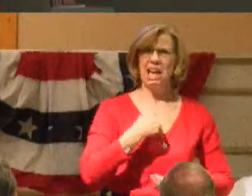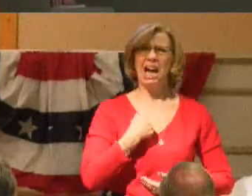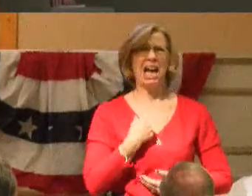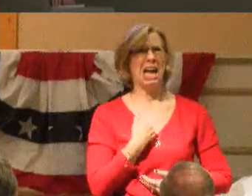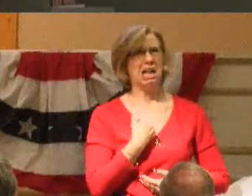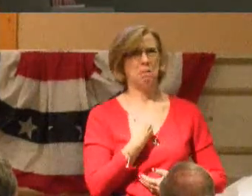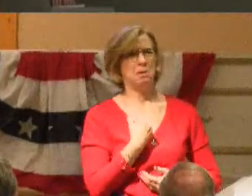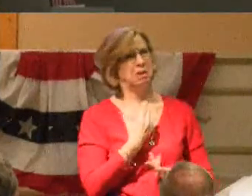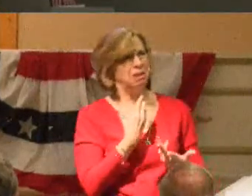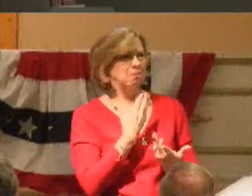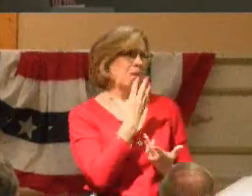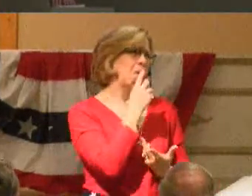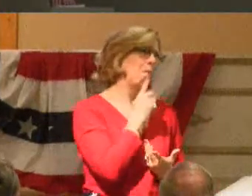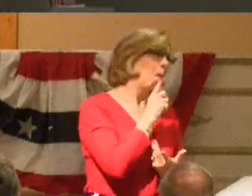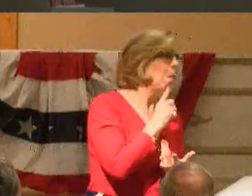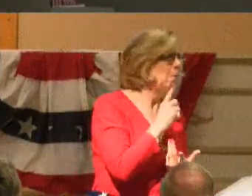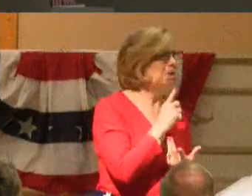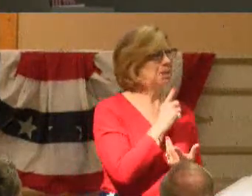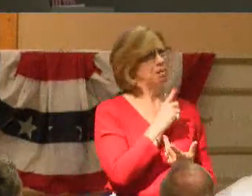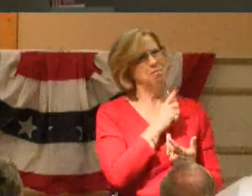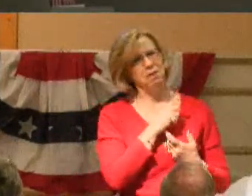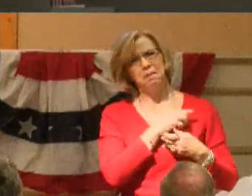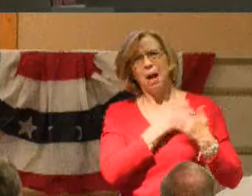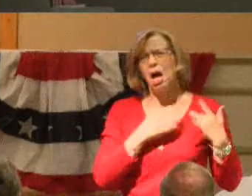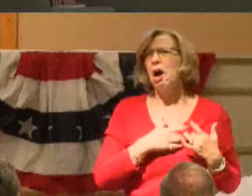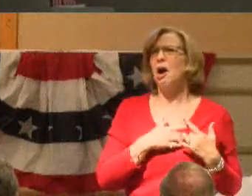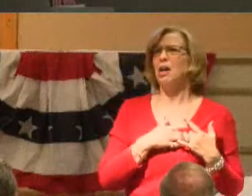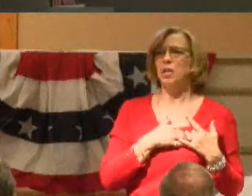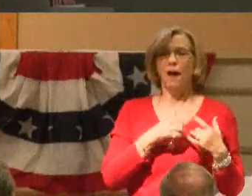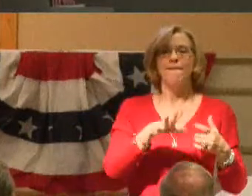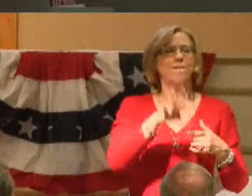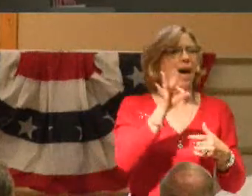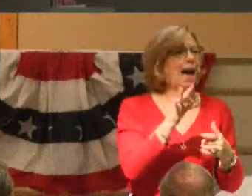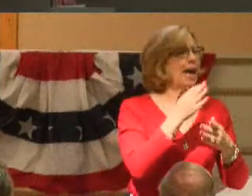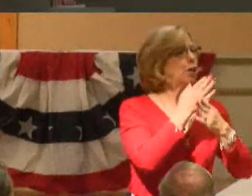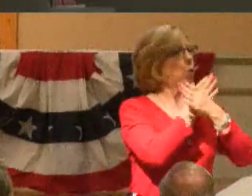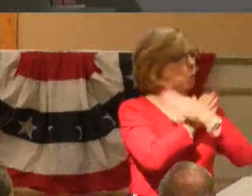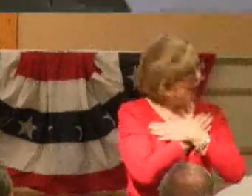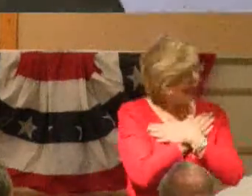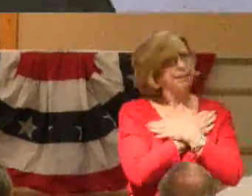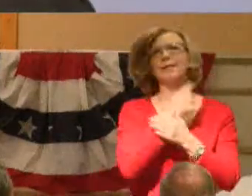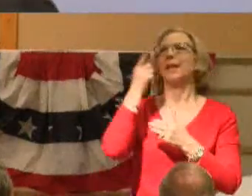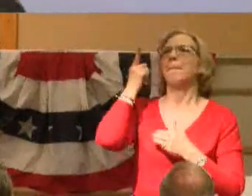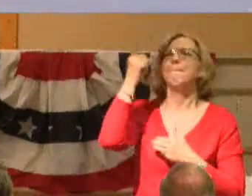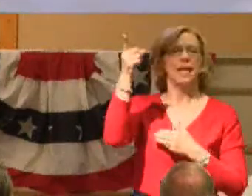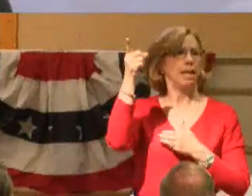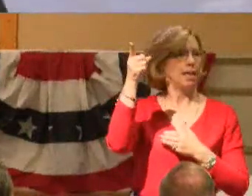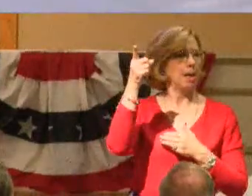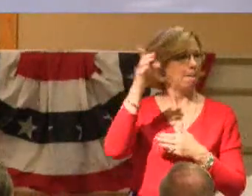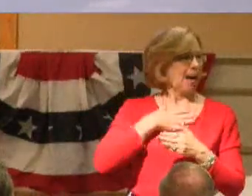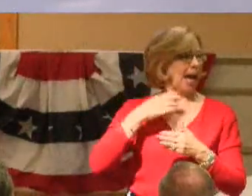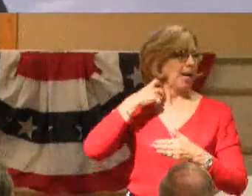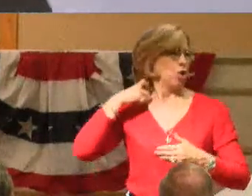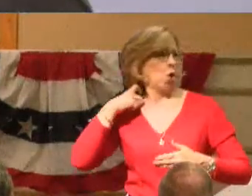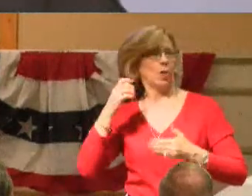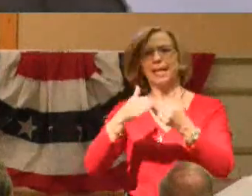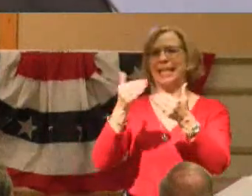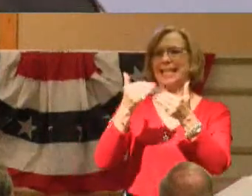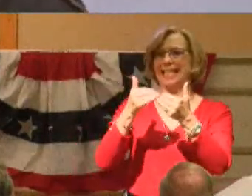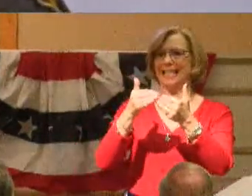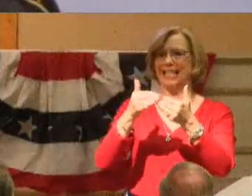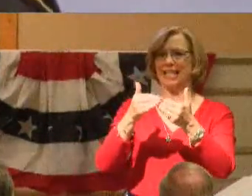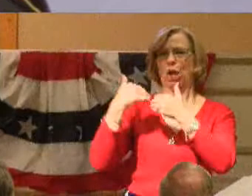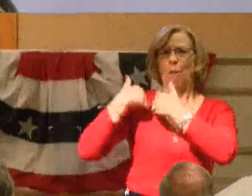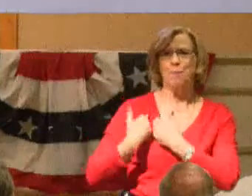lowly in heart, and you shall find rest unto your souls, for my yoke is easy and my burden is light. You